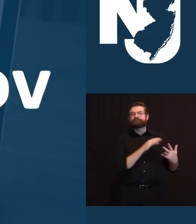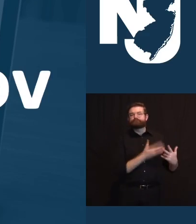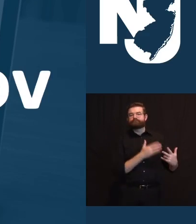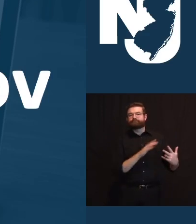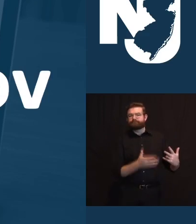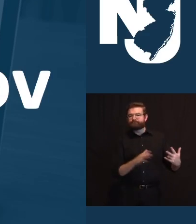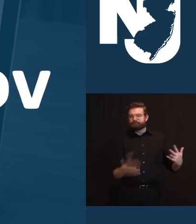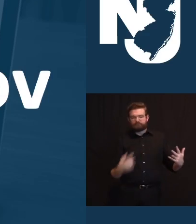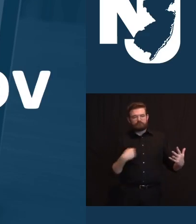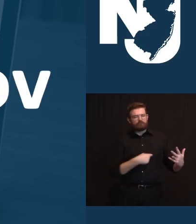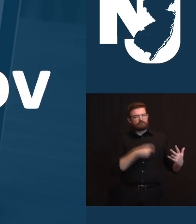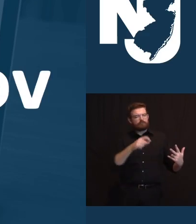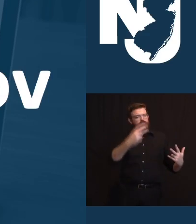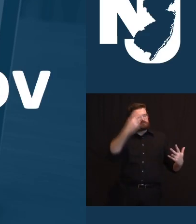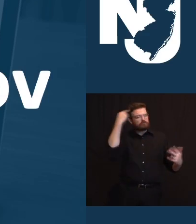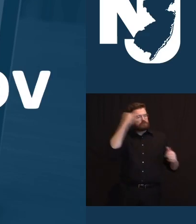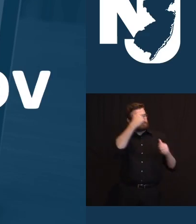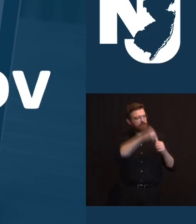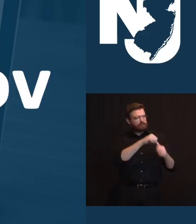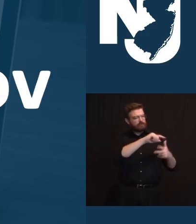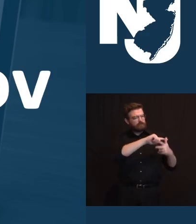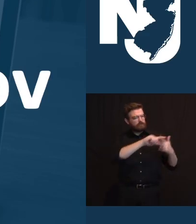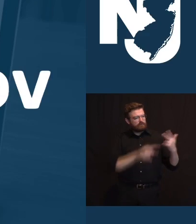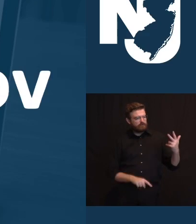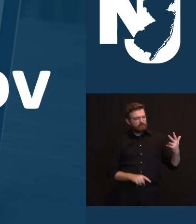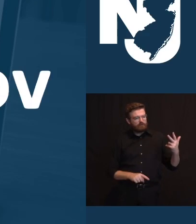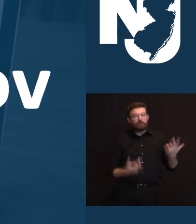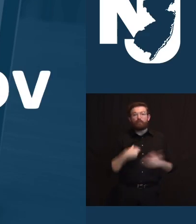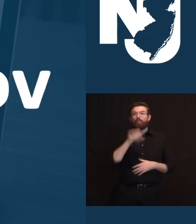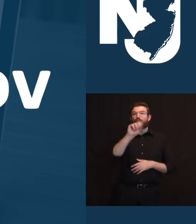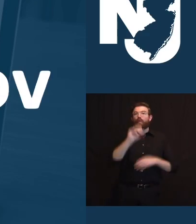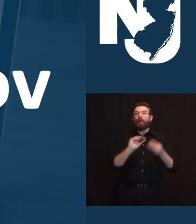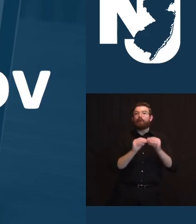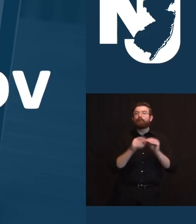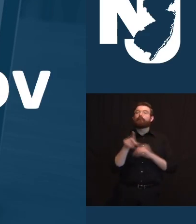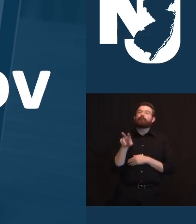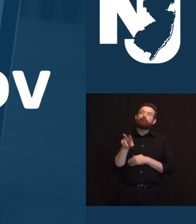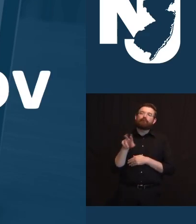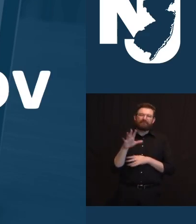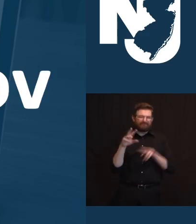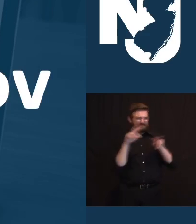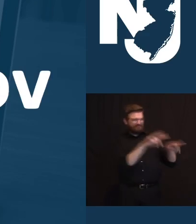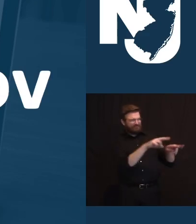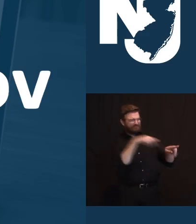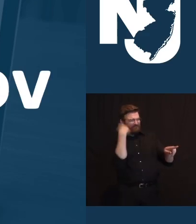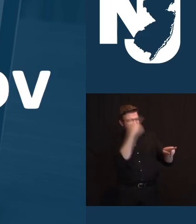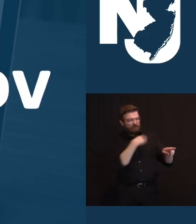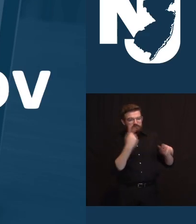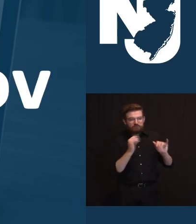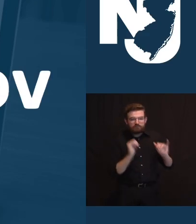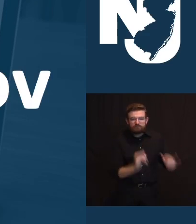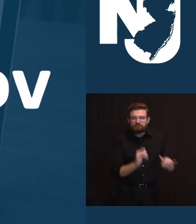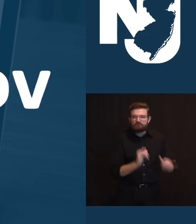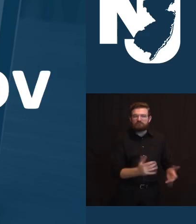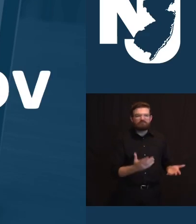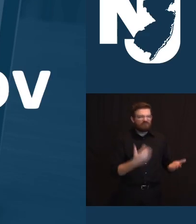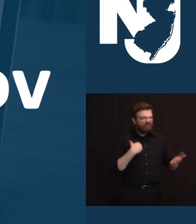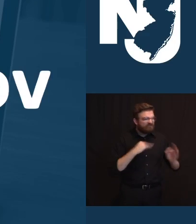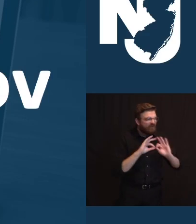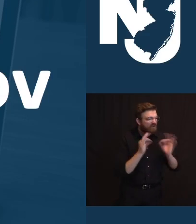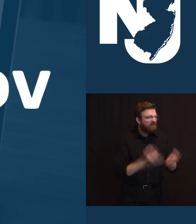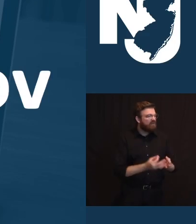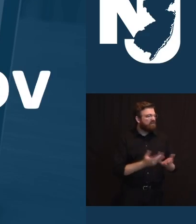just become another number. They were real people with real families and real lives who left a real and lasting impact, and